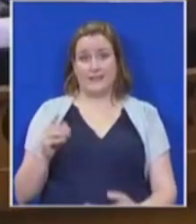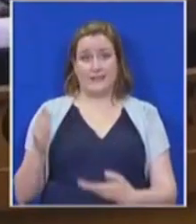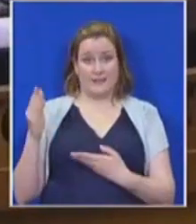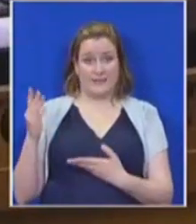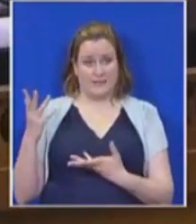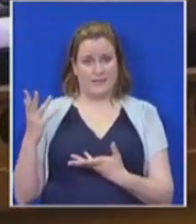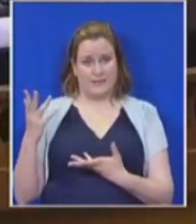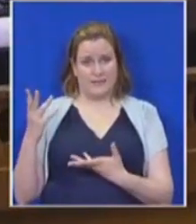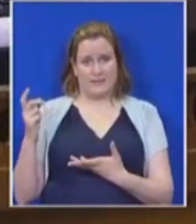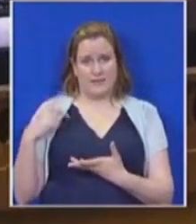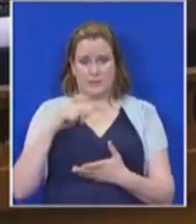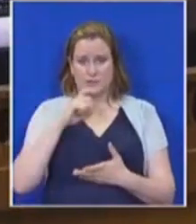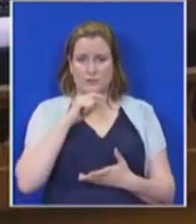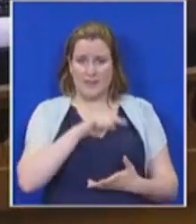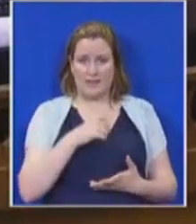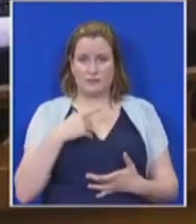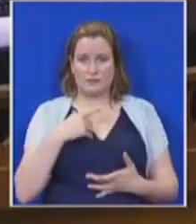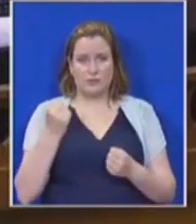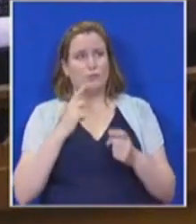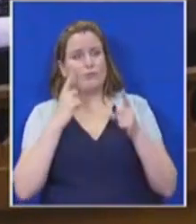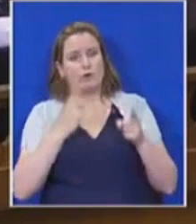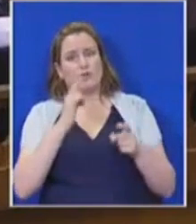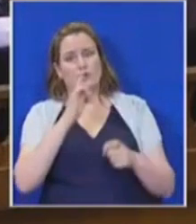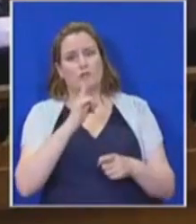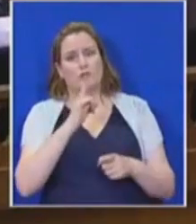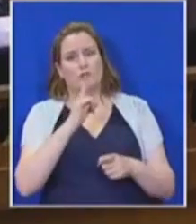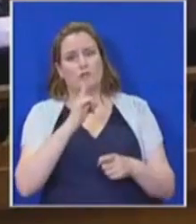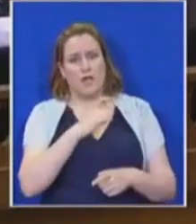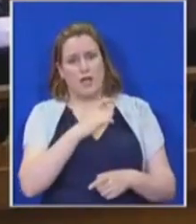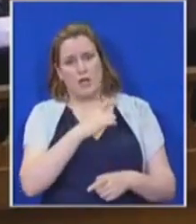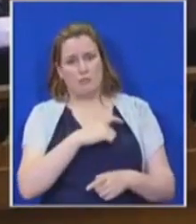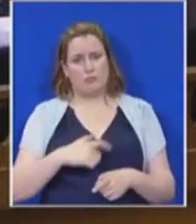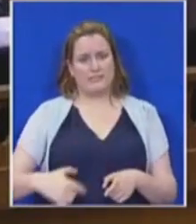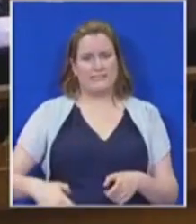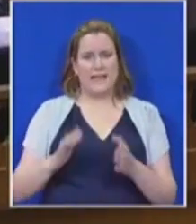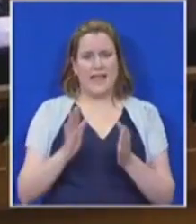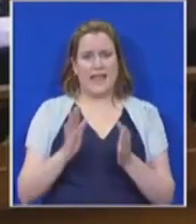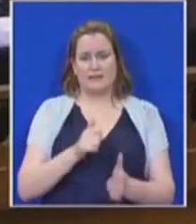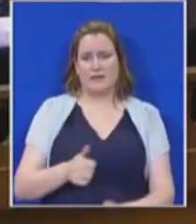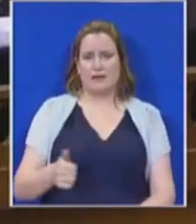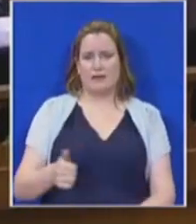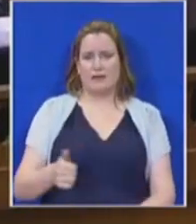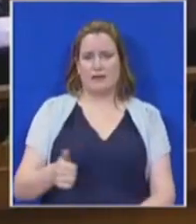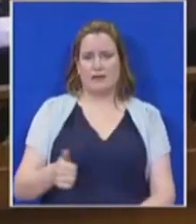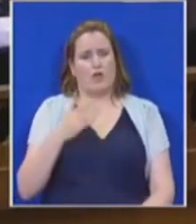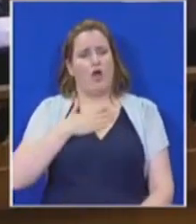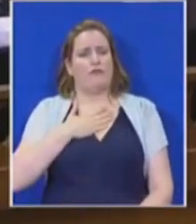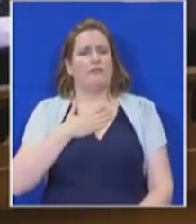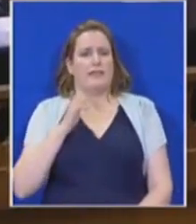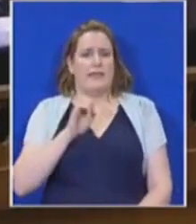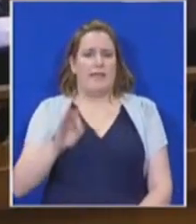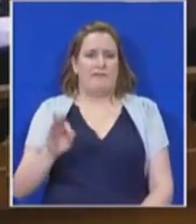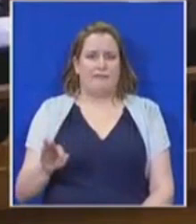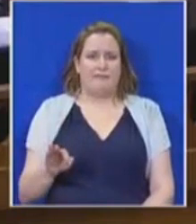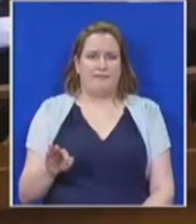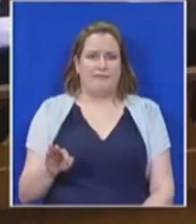to prosecute the President and Commander-in-Chief of the Economic Freedom Fighters. It's still in existence.